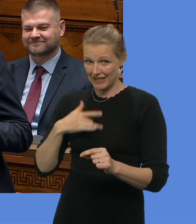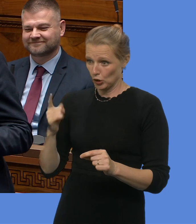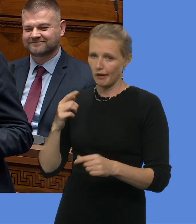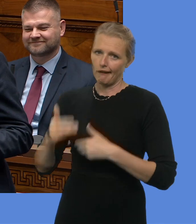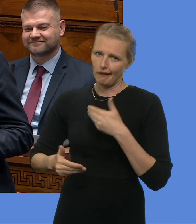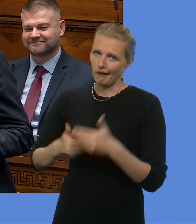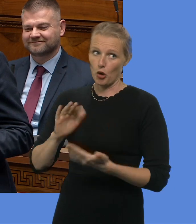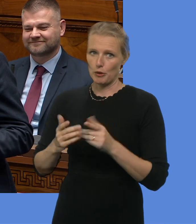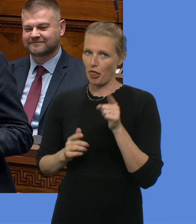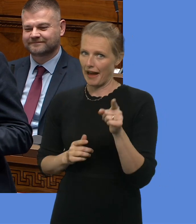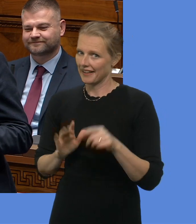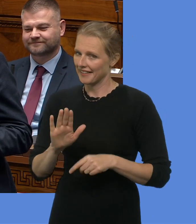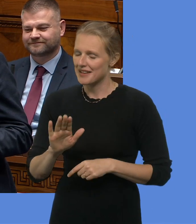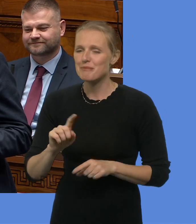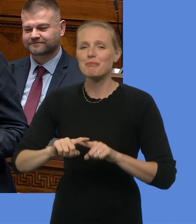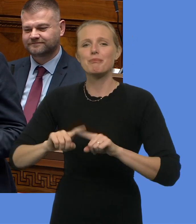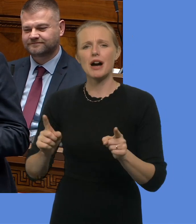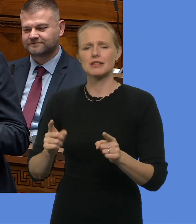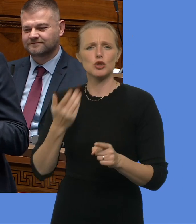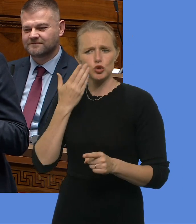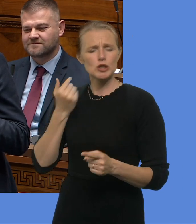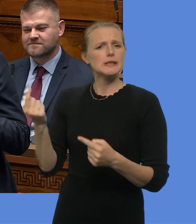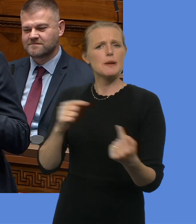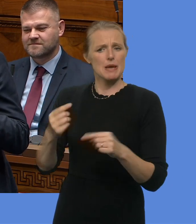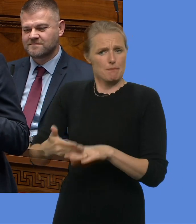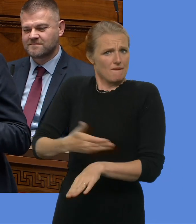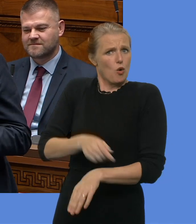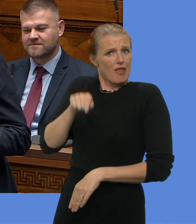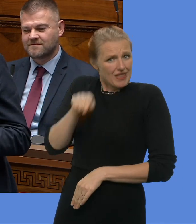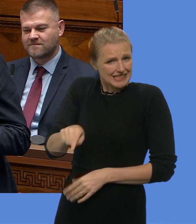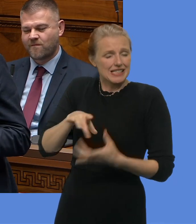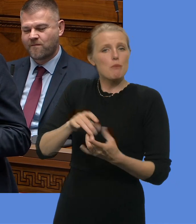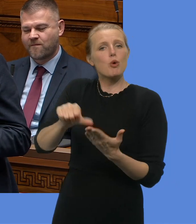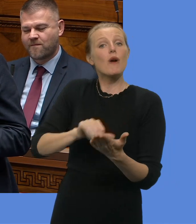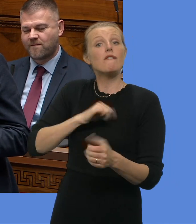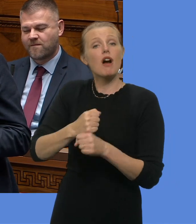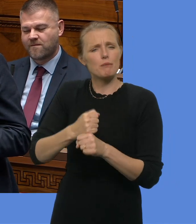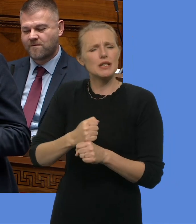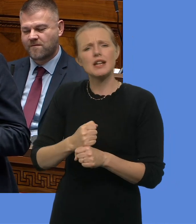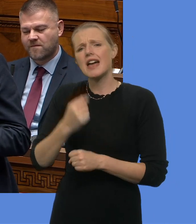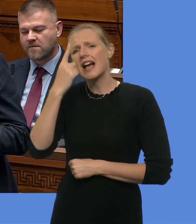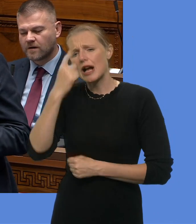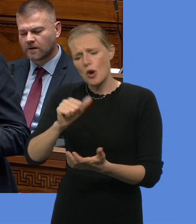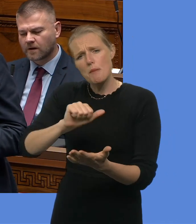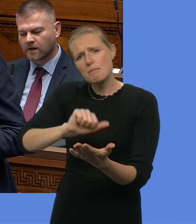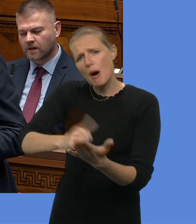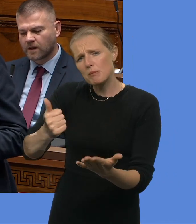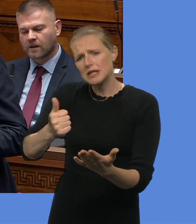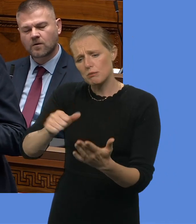since the debate we've just been having on the Opposition Day motion is about publishing either a programme for government